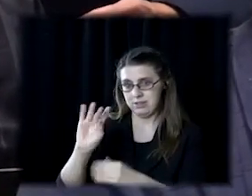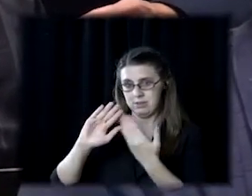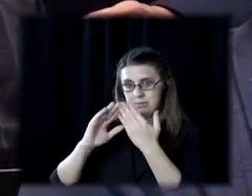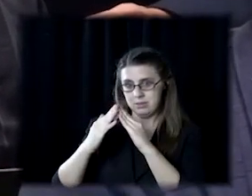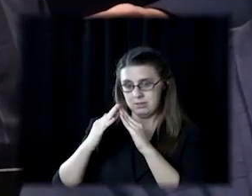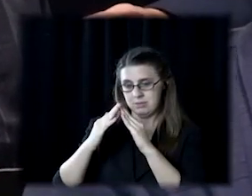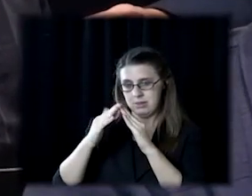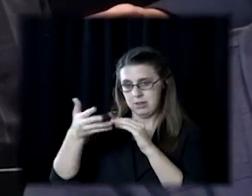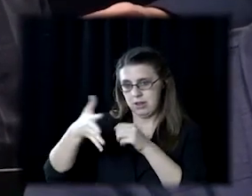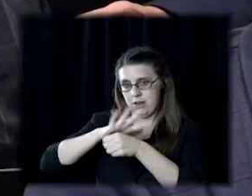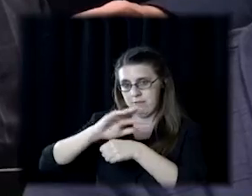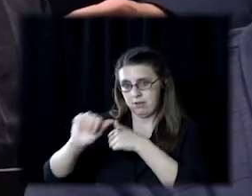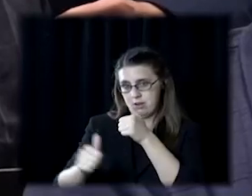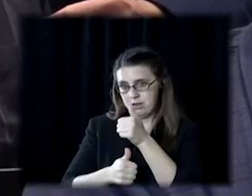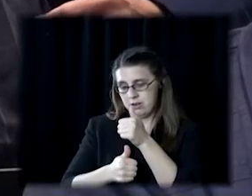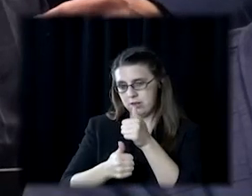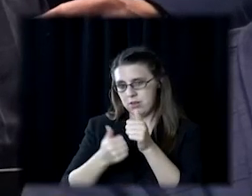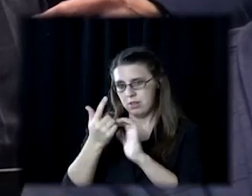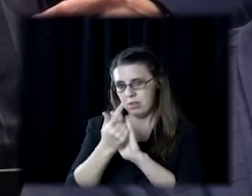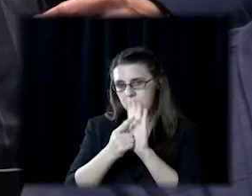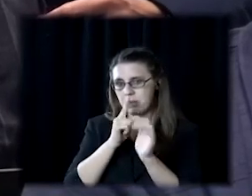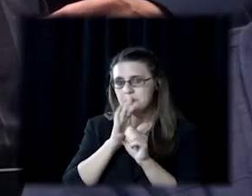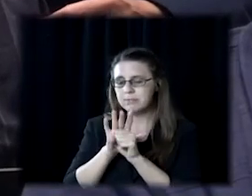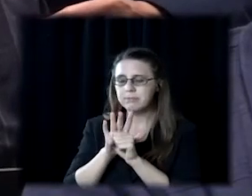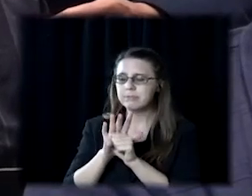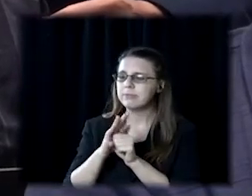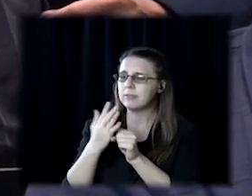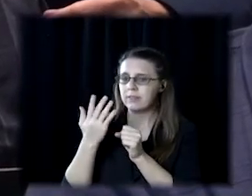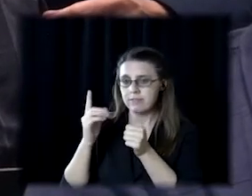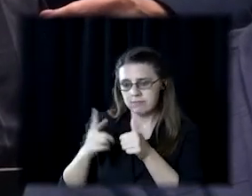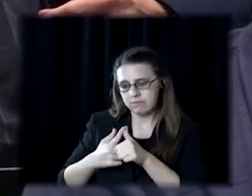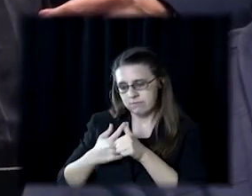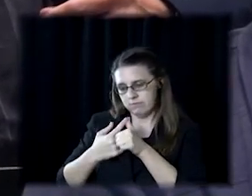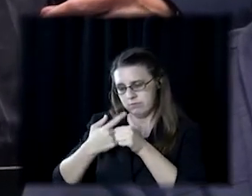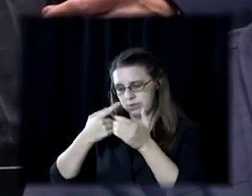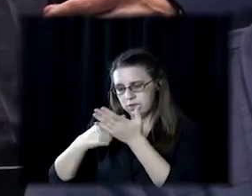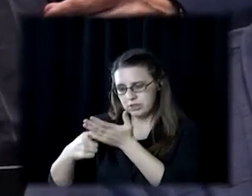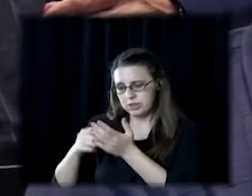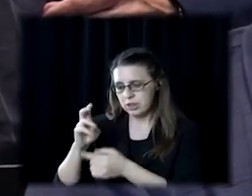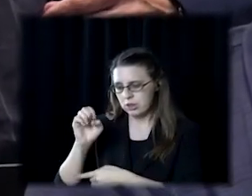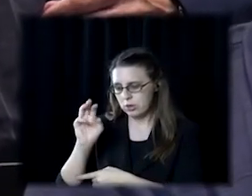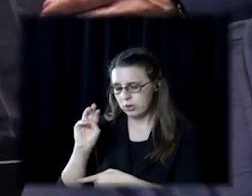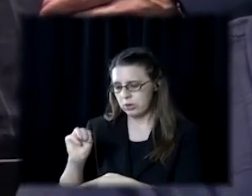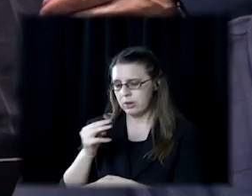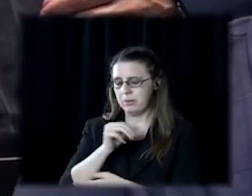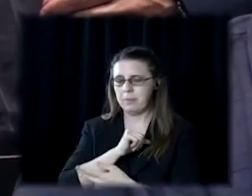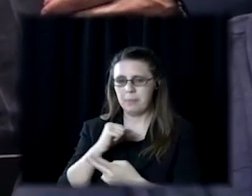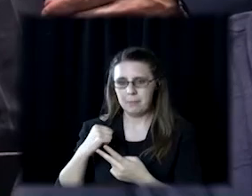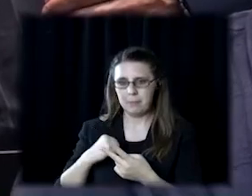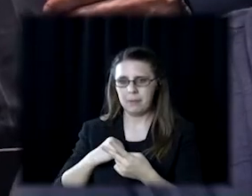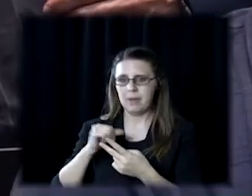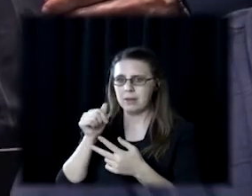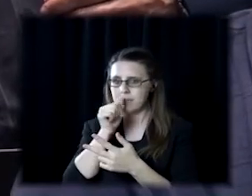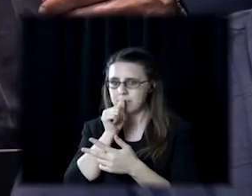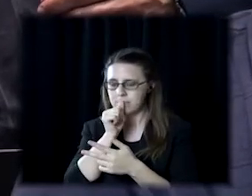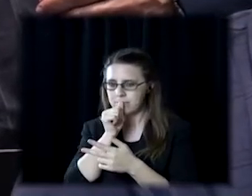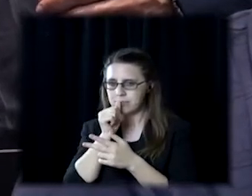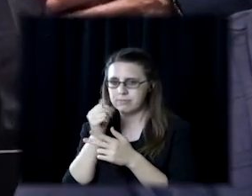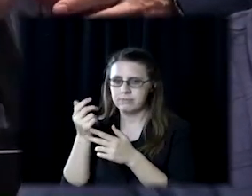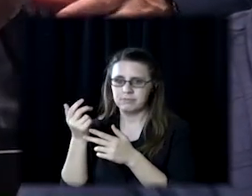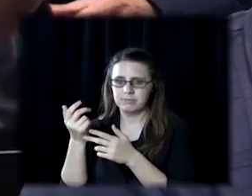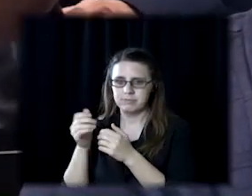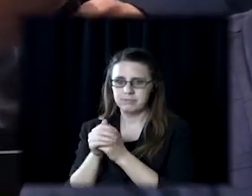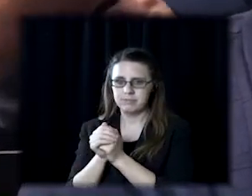with mayors and private sector organizations and CRIM. I may have just missed it, but did those discussions include the